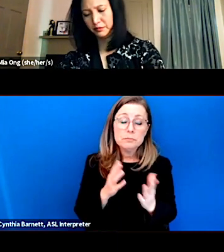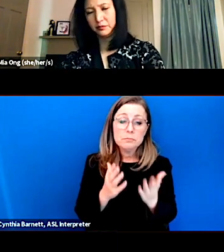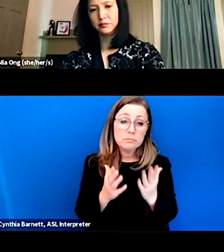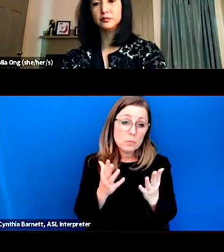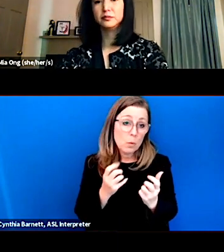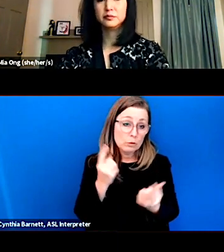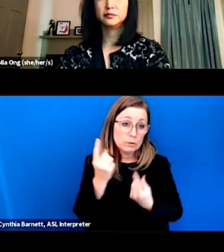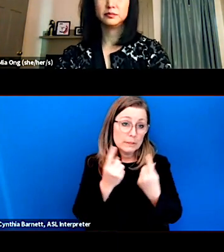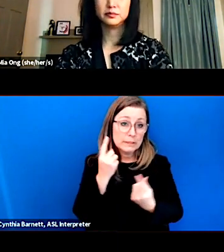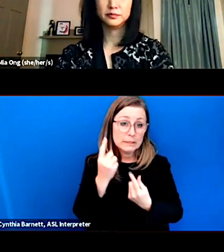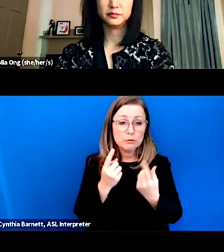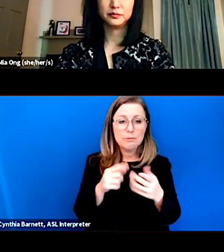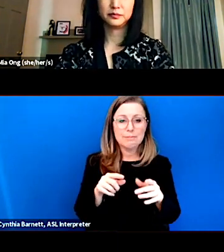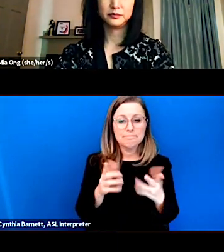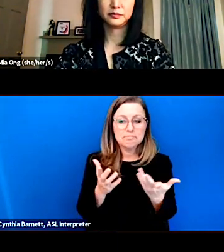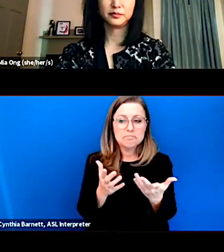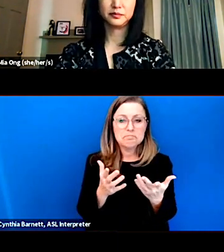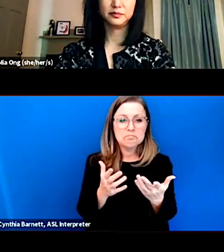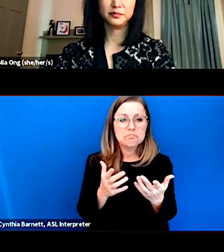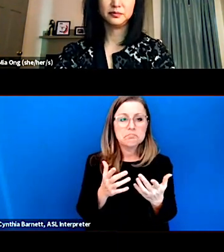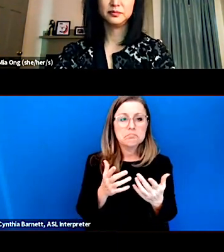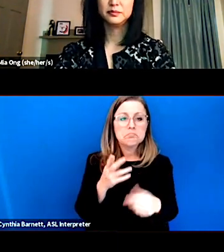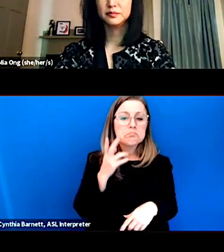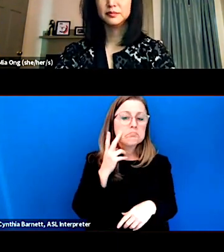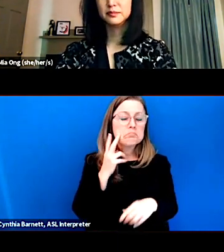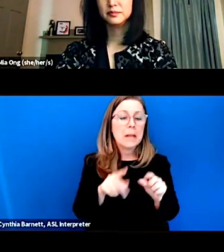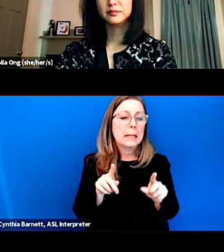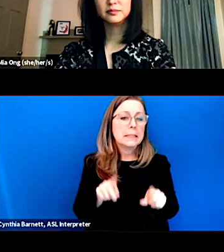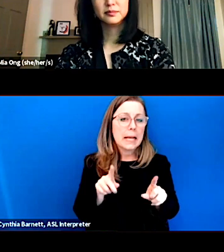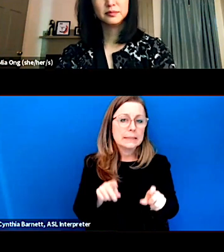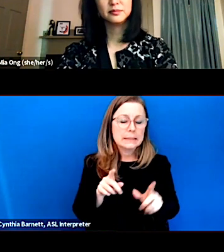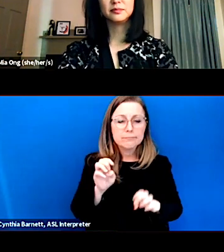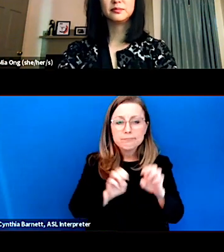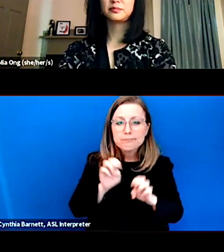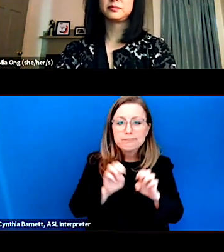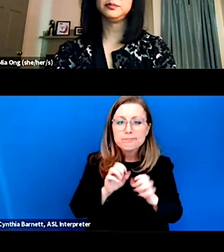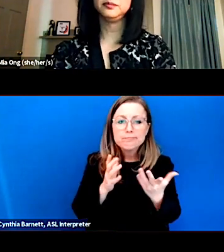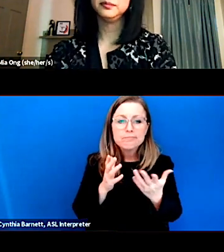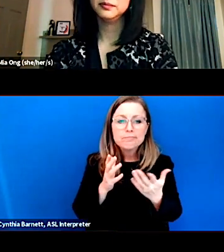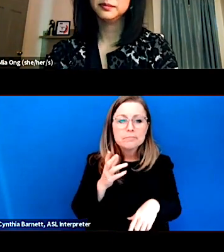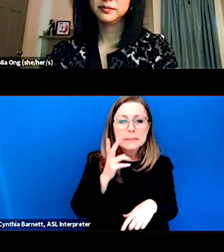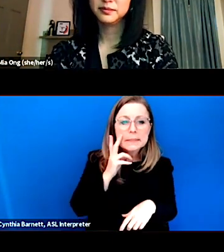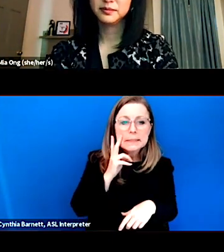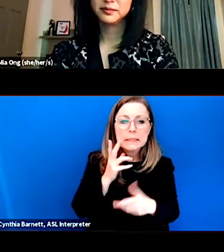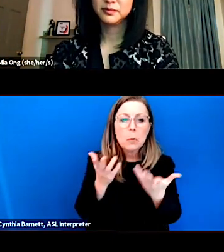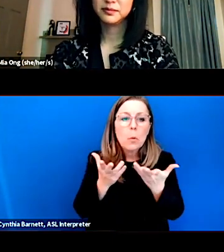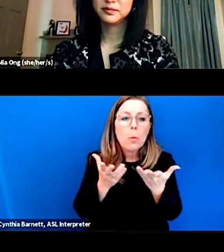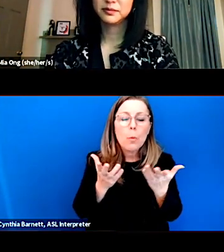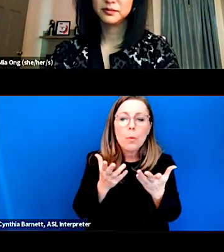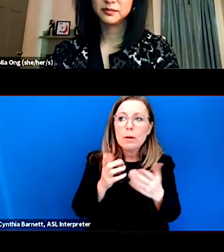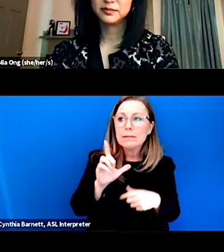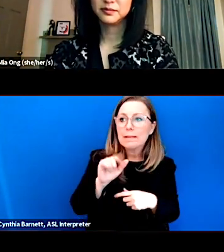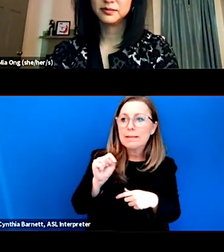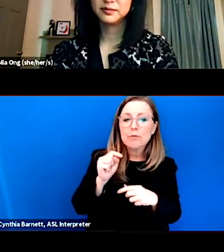is testing things out and look at what the literature out there is like,